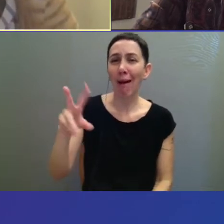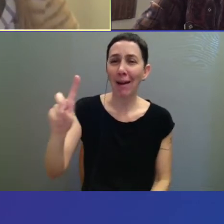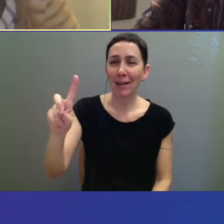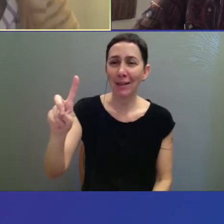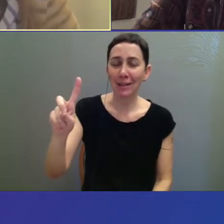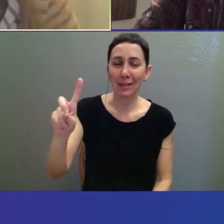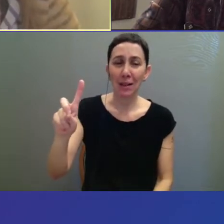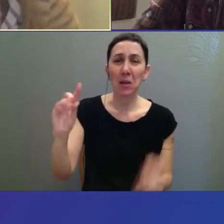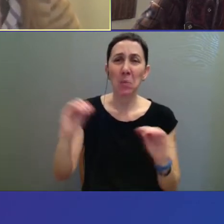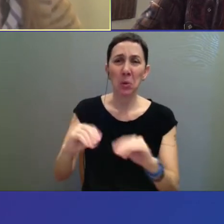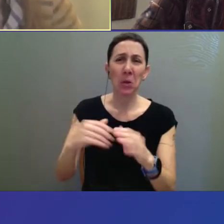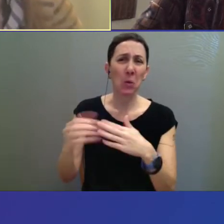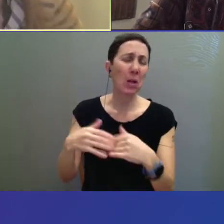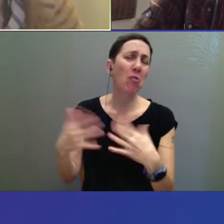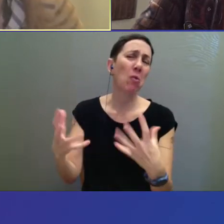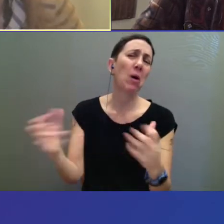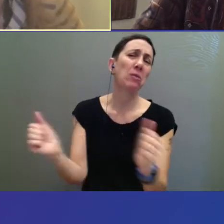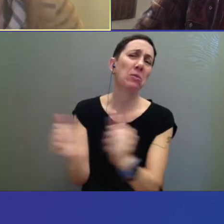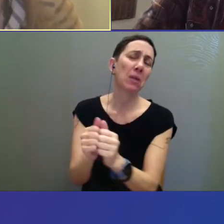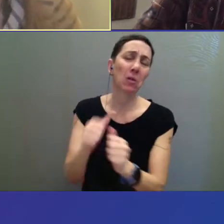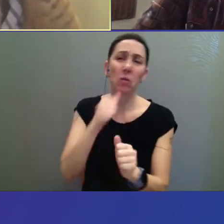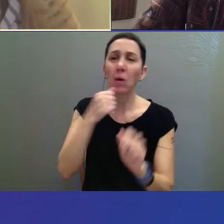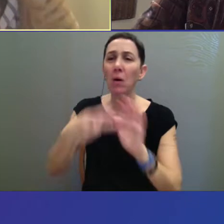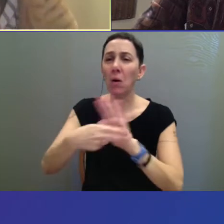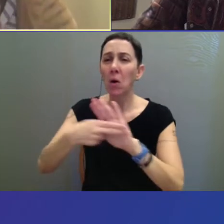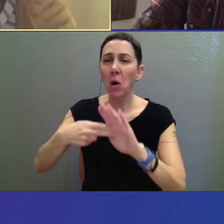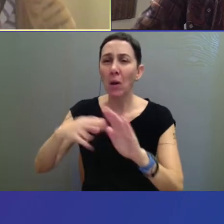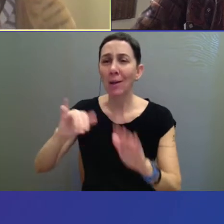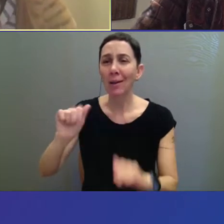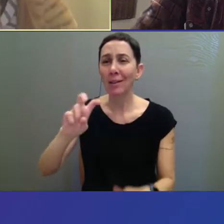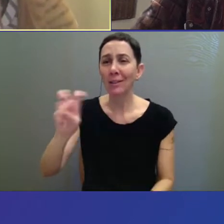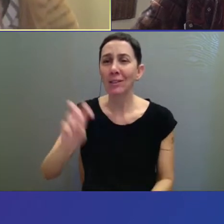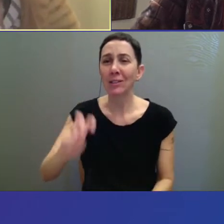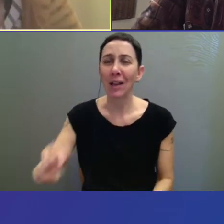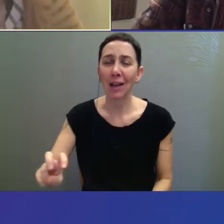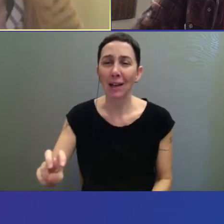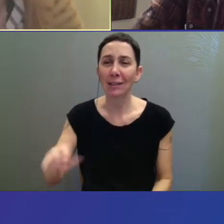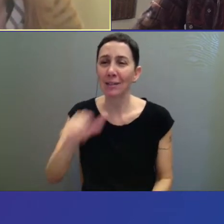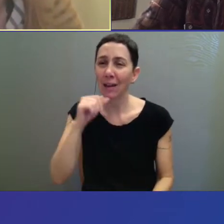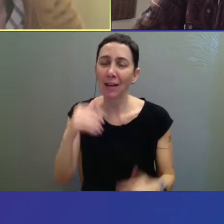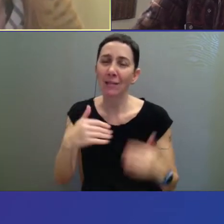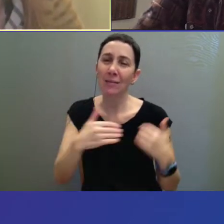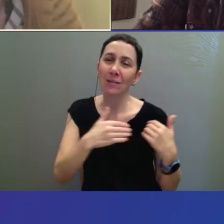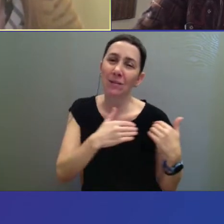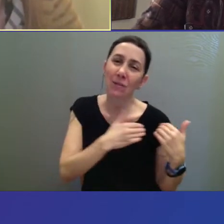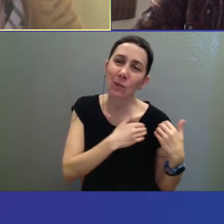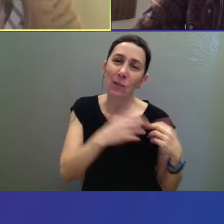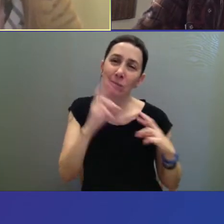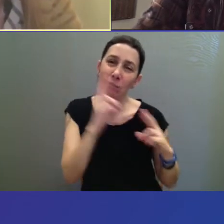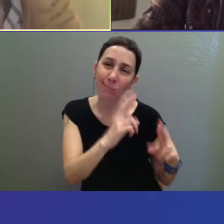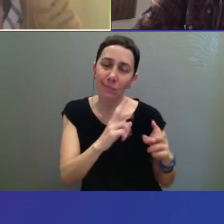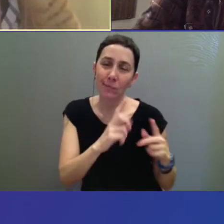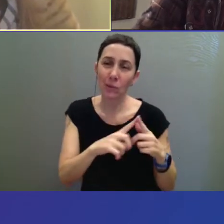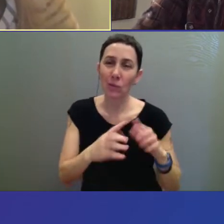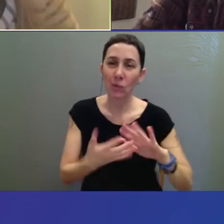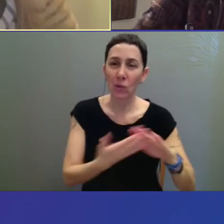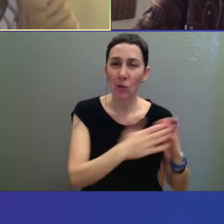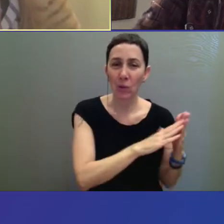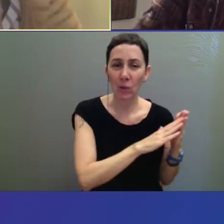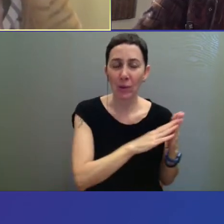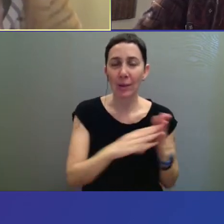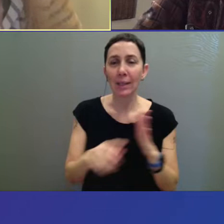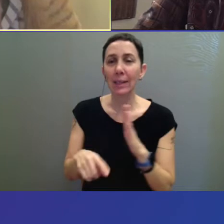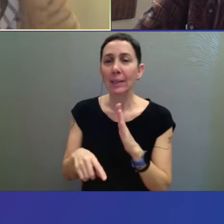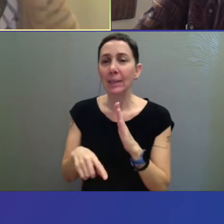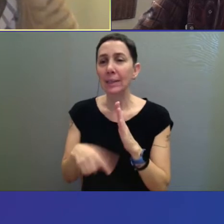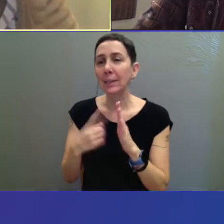it jazz, because we don't have that accountability, because we don't have that community, you know, because as teachers, sometimes we're in our own silo